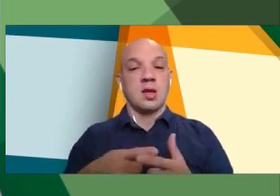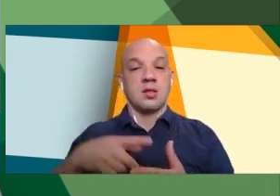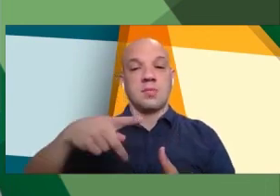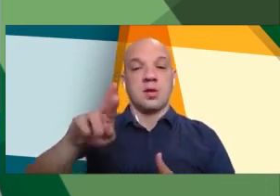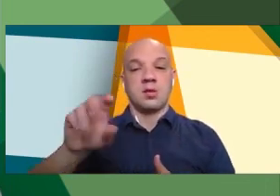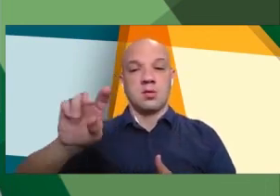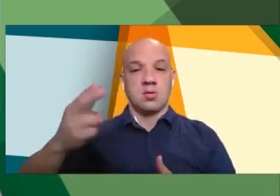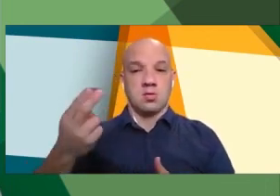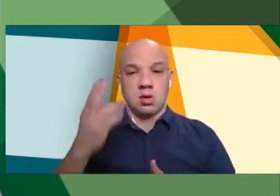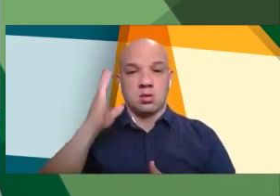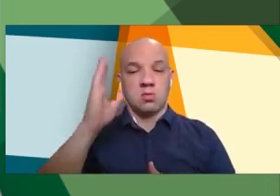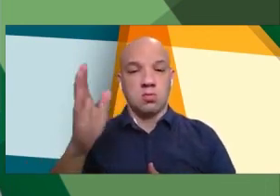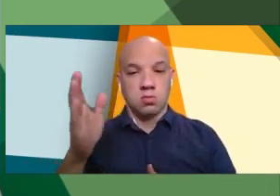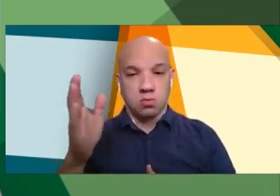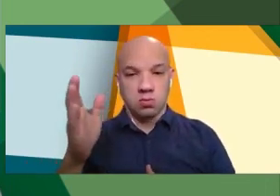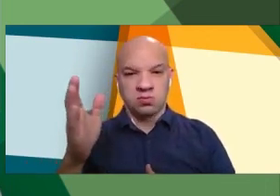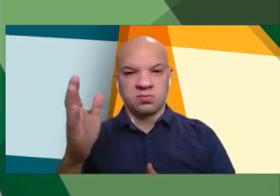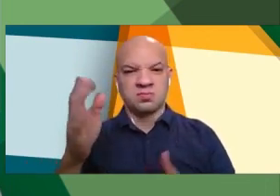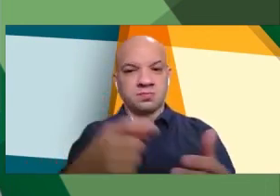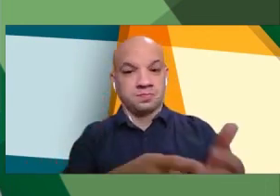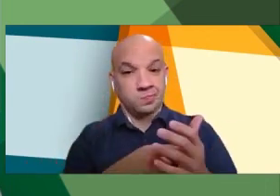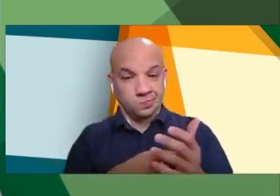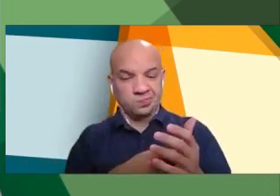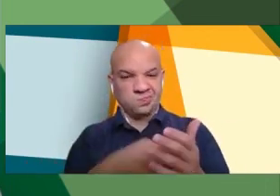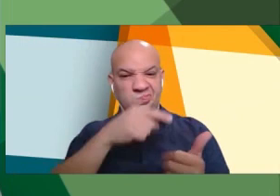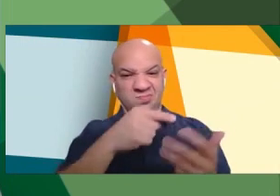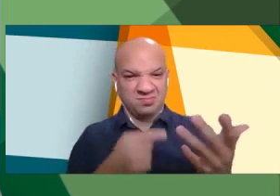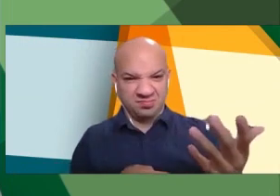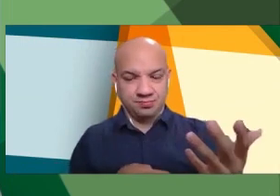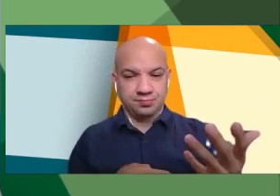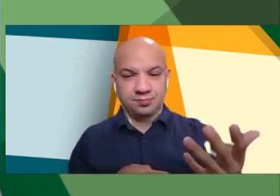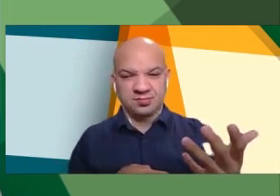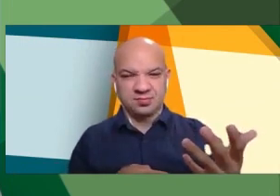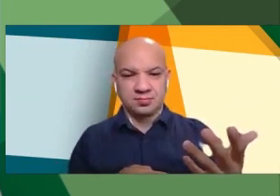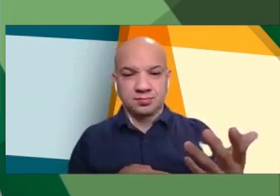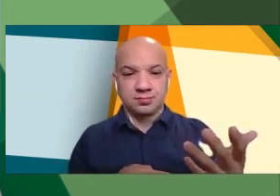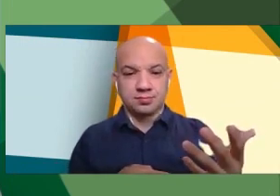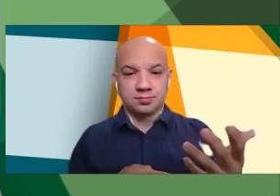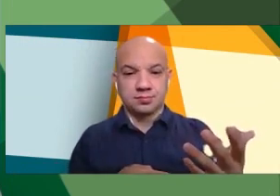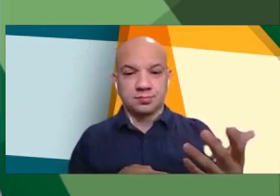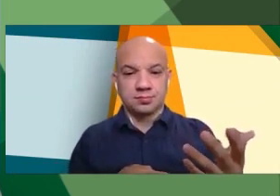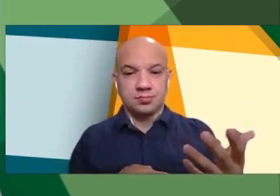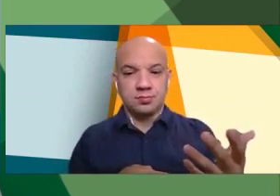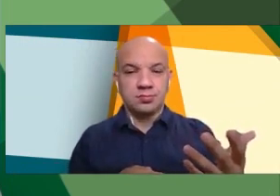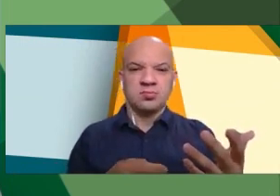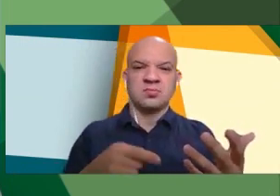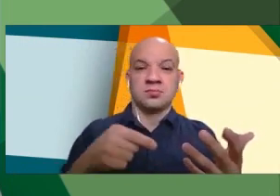require a response to the PRQ within 5 business days from the date